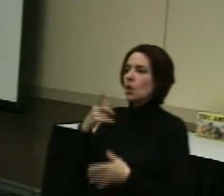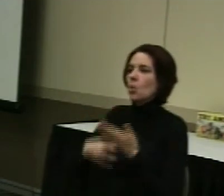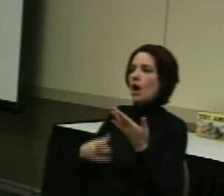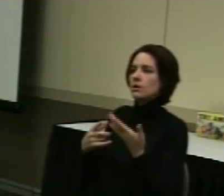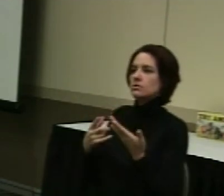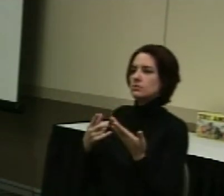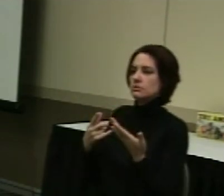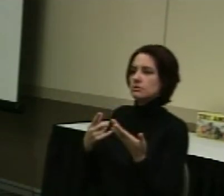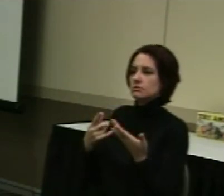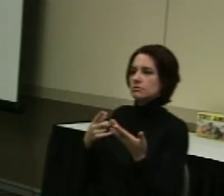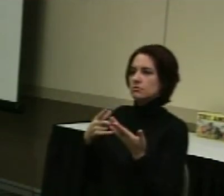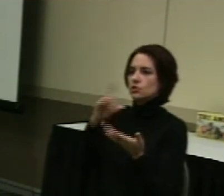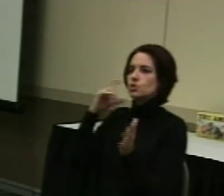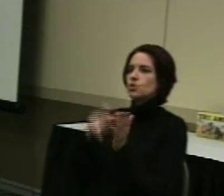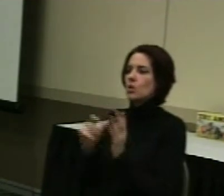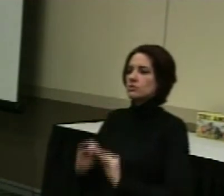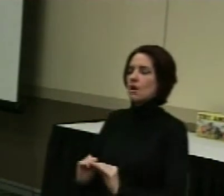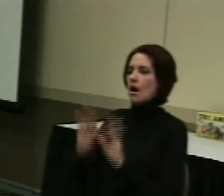about this little girl?